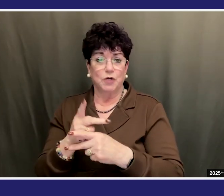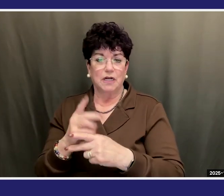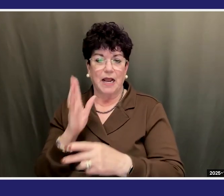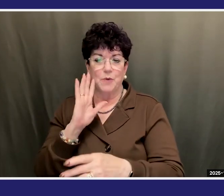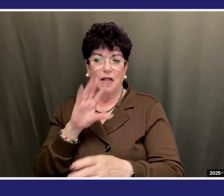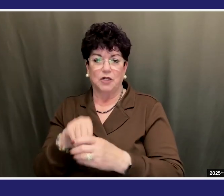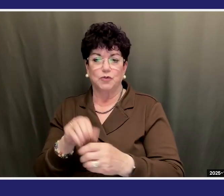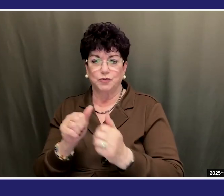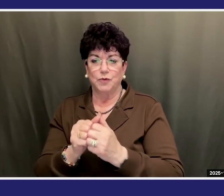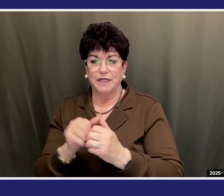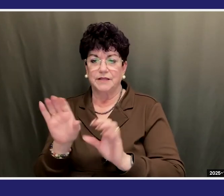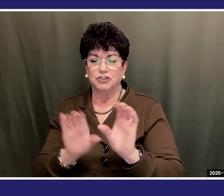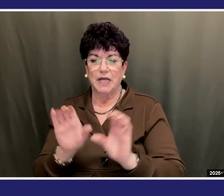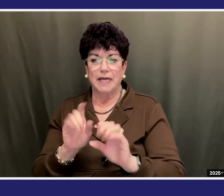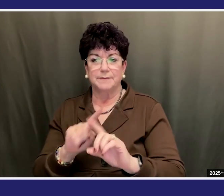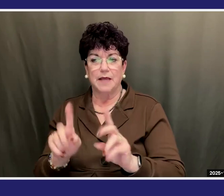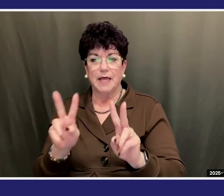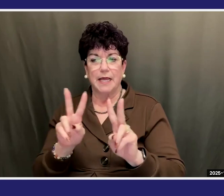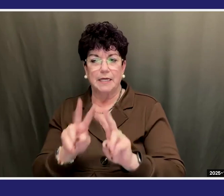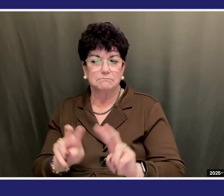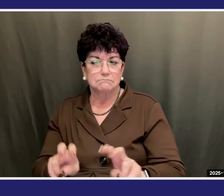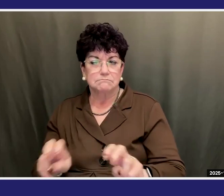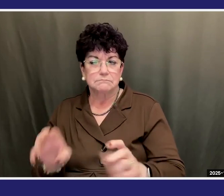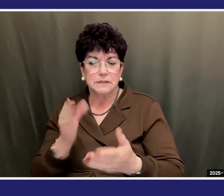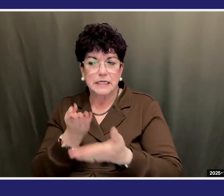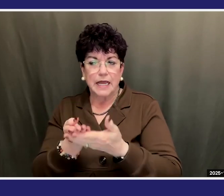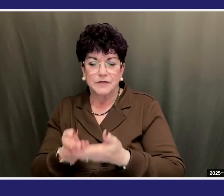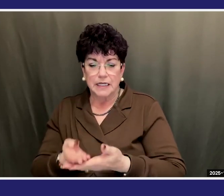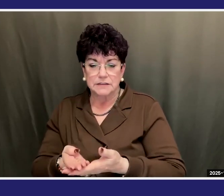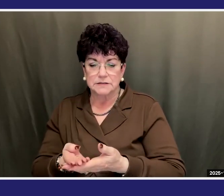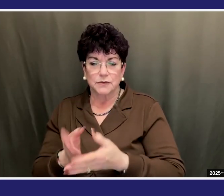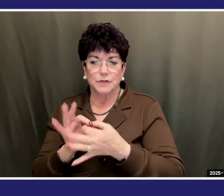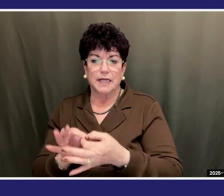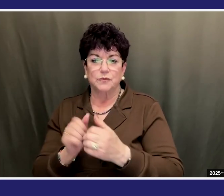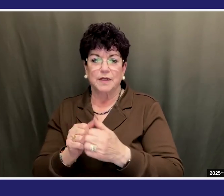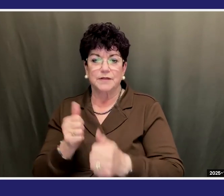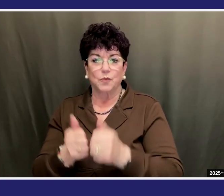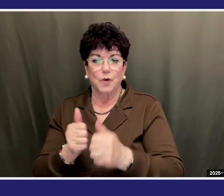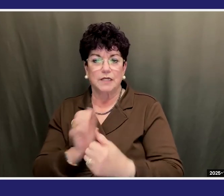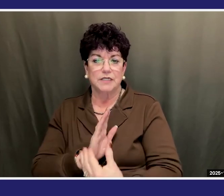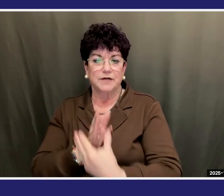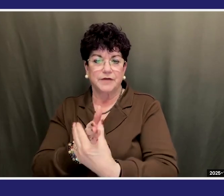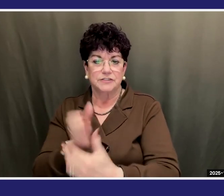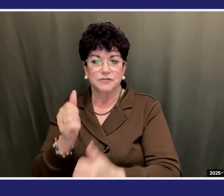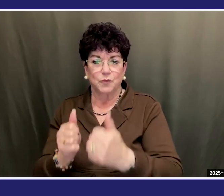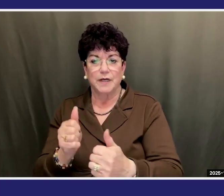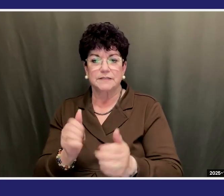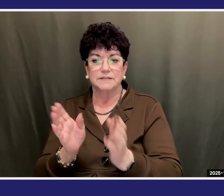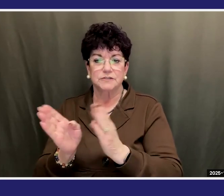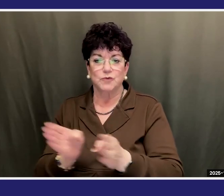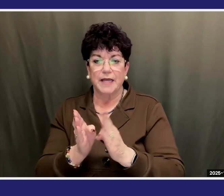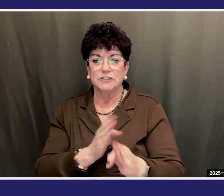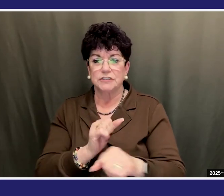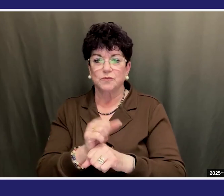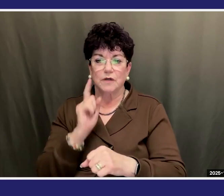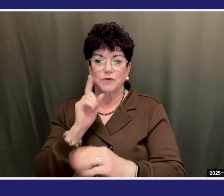chat. But it really looked at the evidence in terms of what types of interventions and what strategies work in terms of